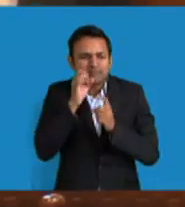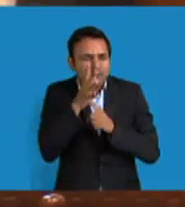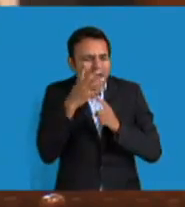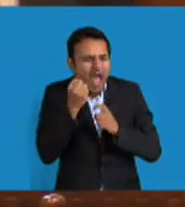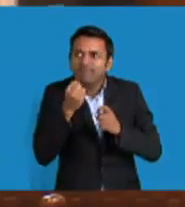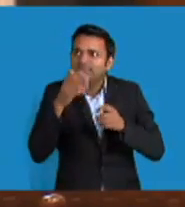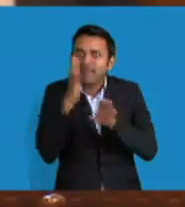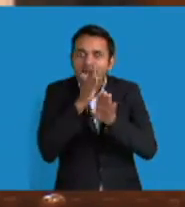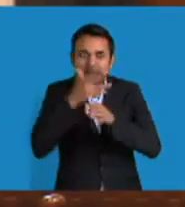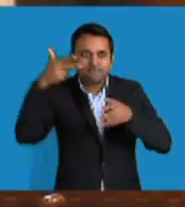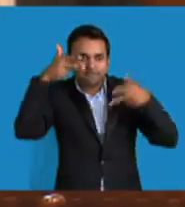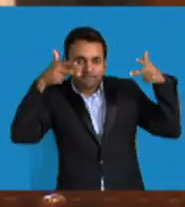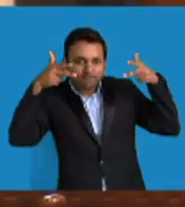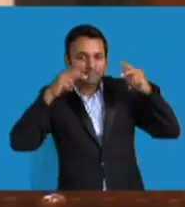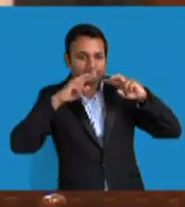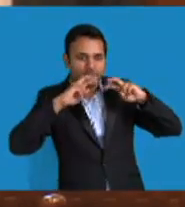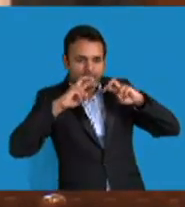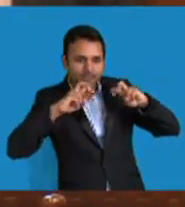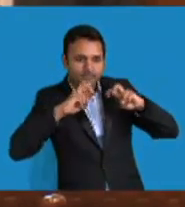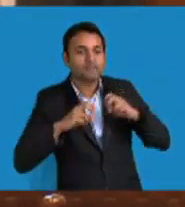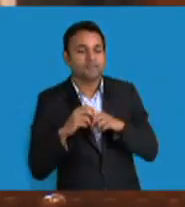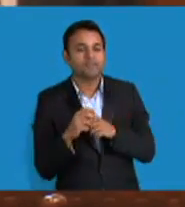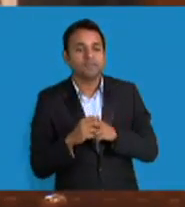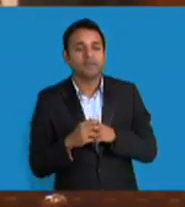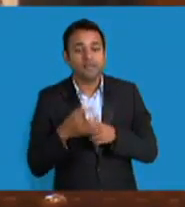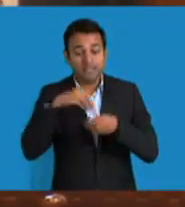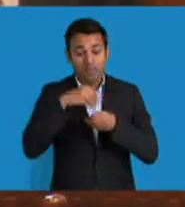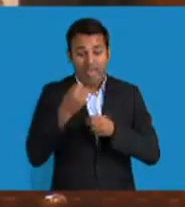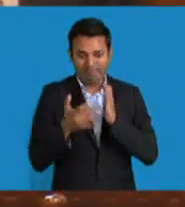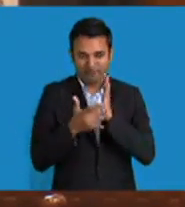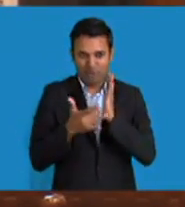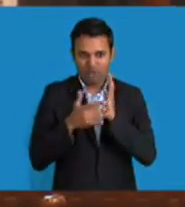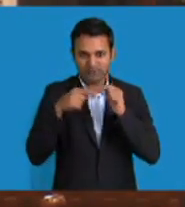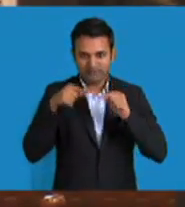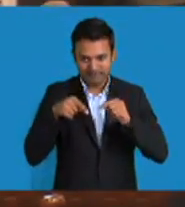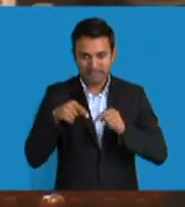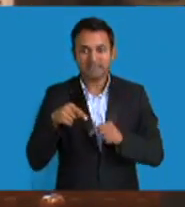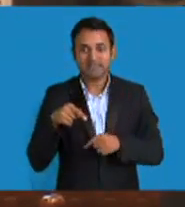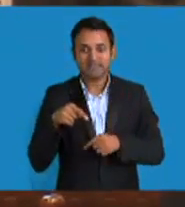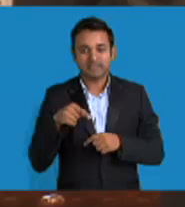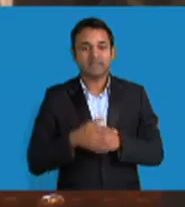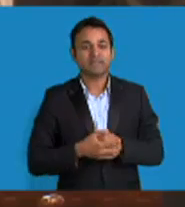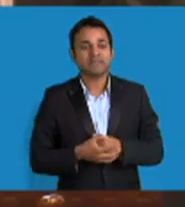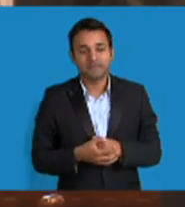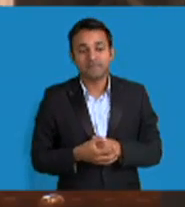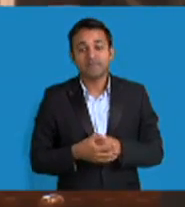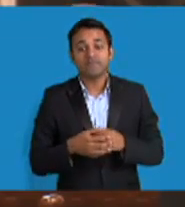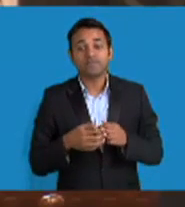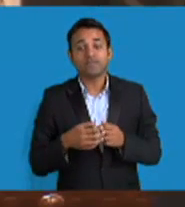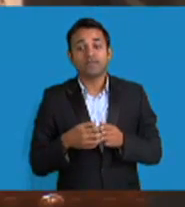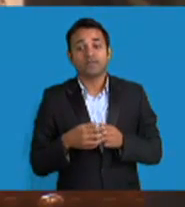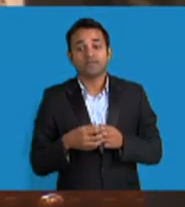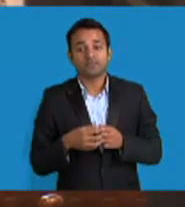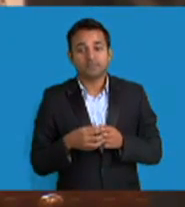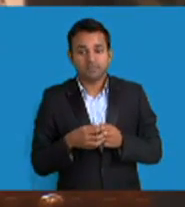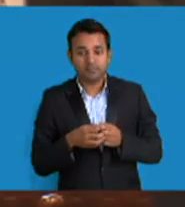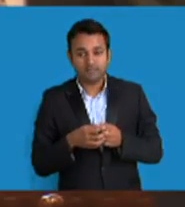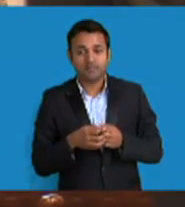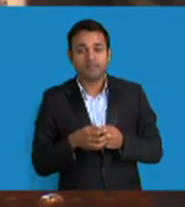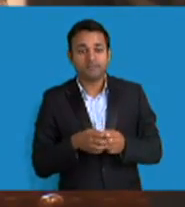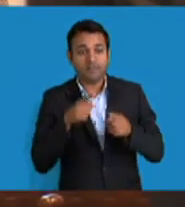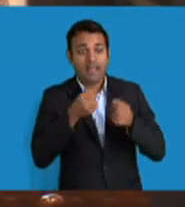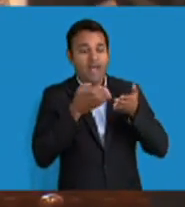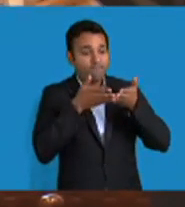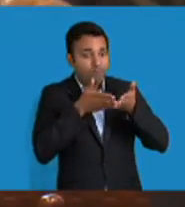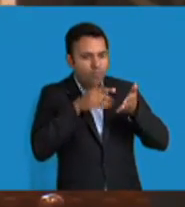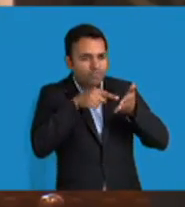and analyzing technology, whereby cameras are placed strategically on fishing vessels in order to assist in